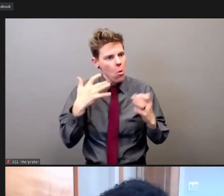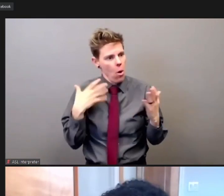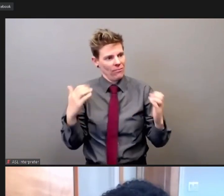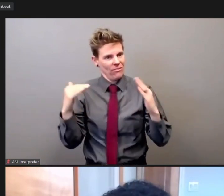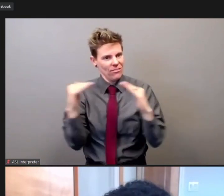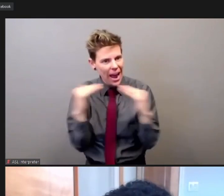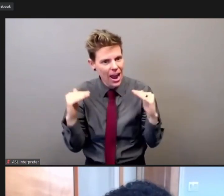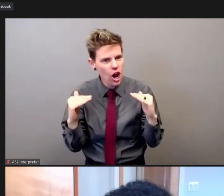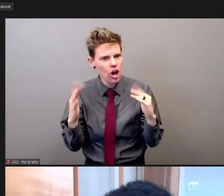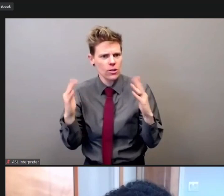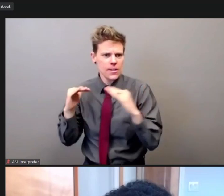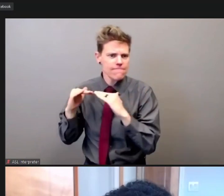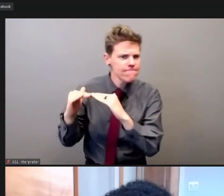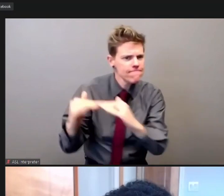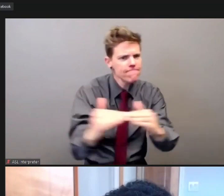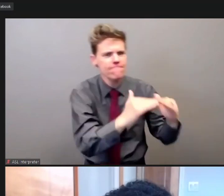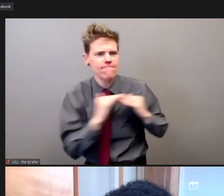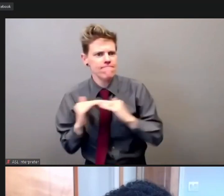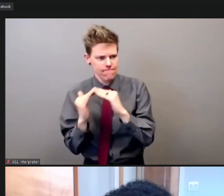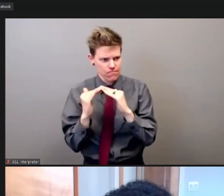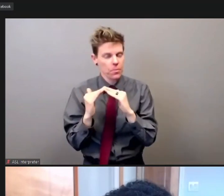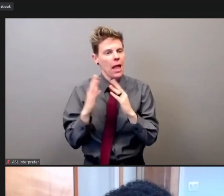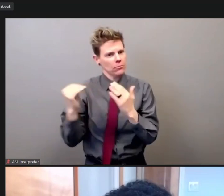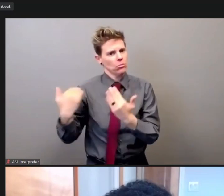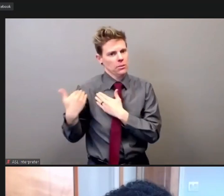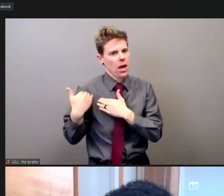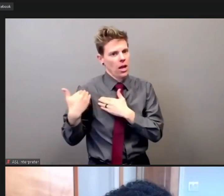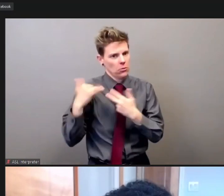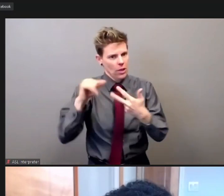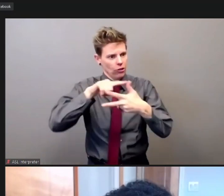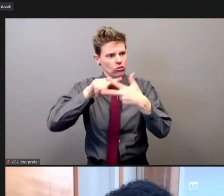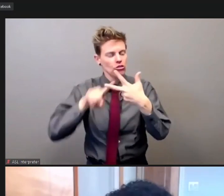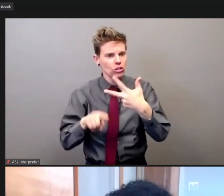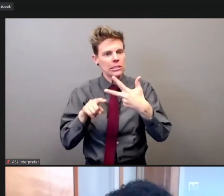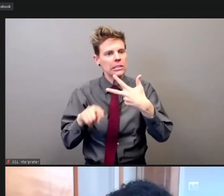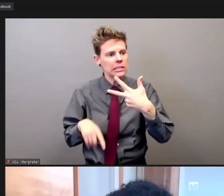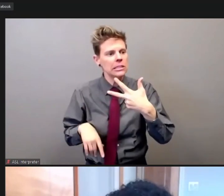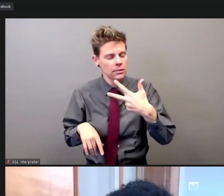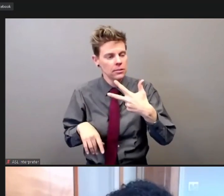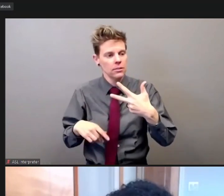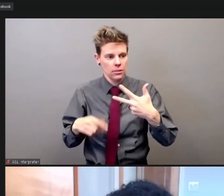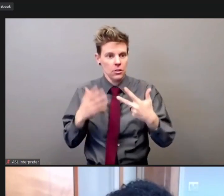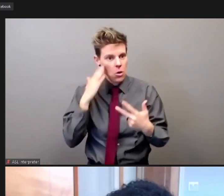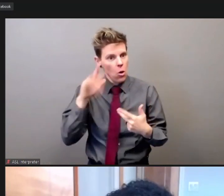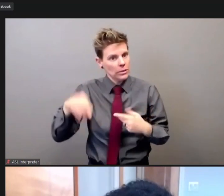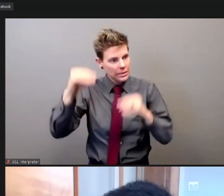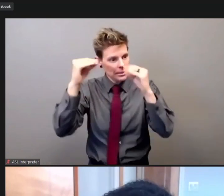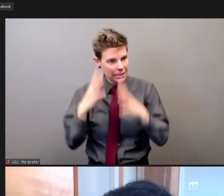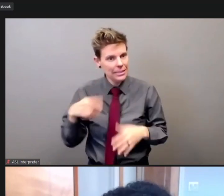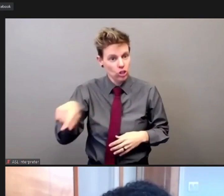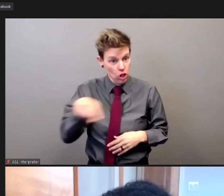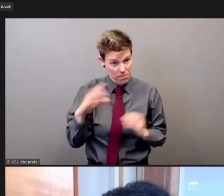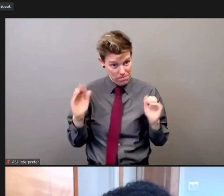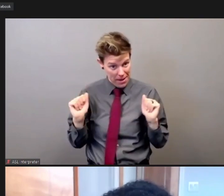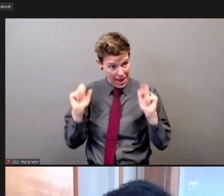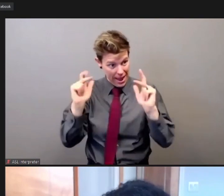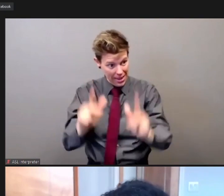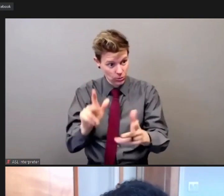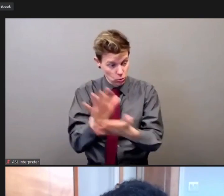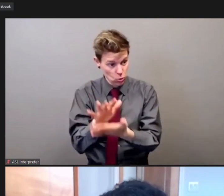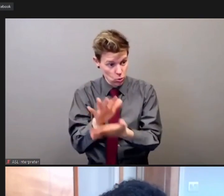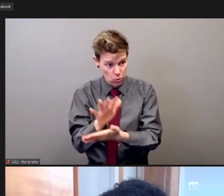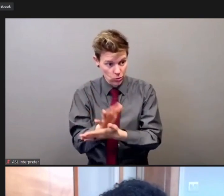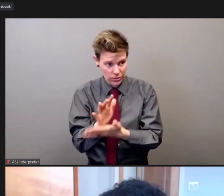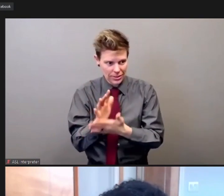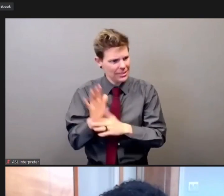educators, as we announced, you can go back to school, get vaccinated in the same equitable way that we're doing everyone else. So, I mean,